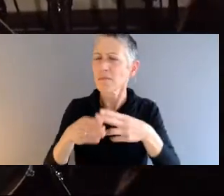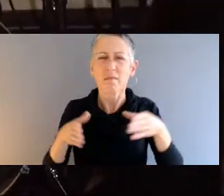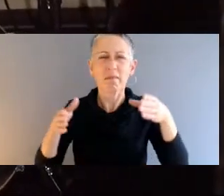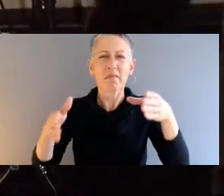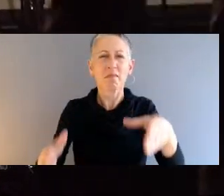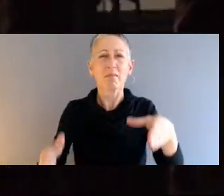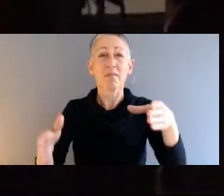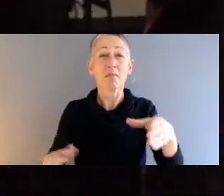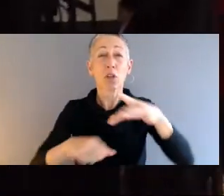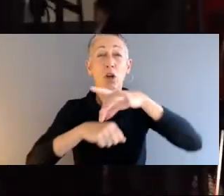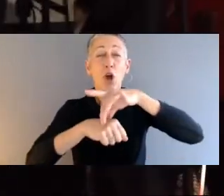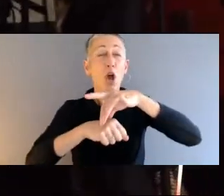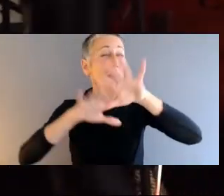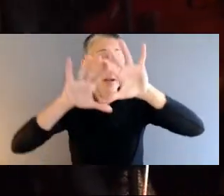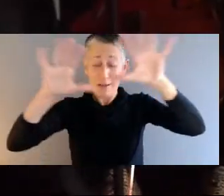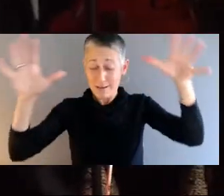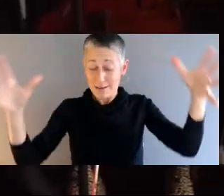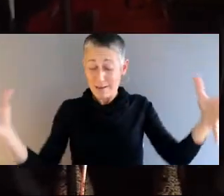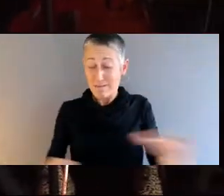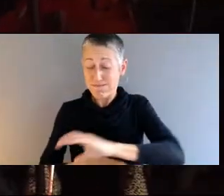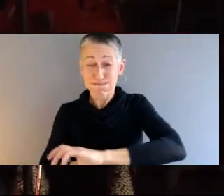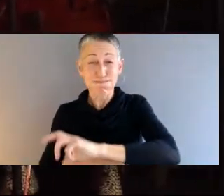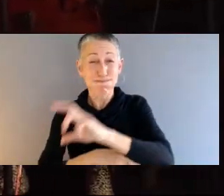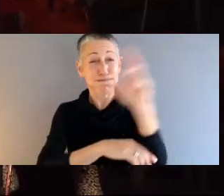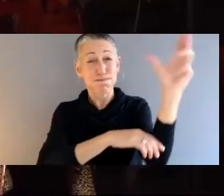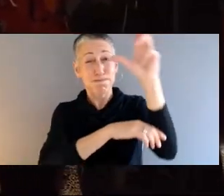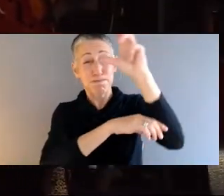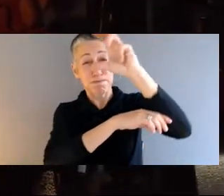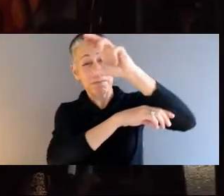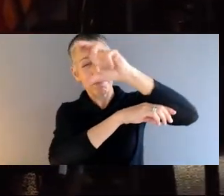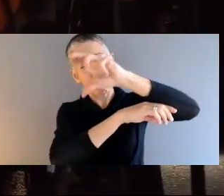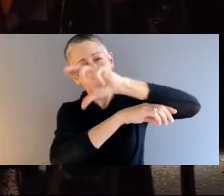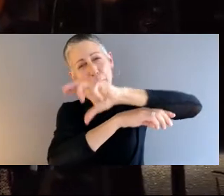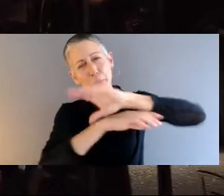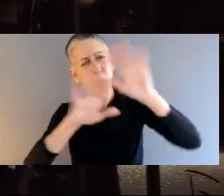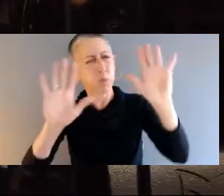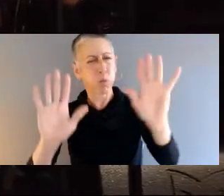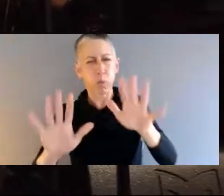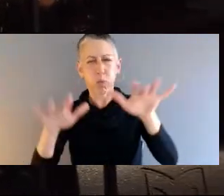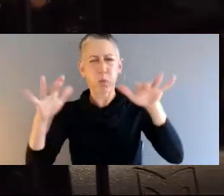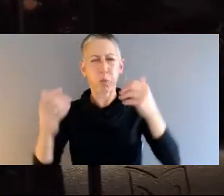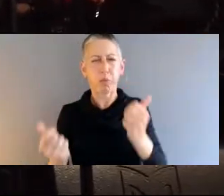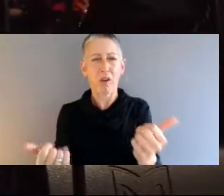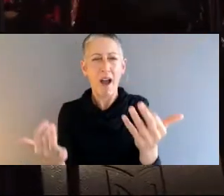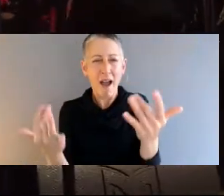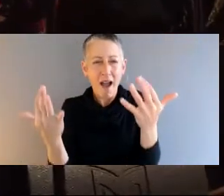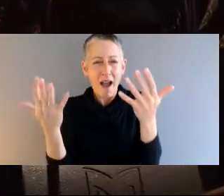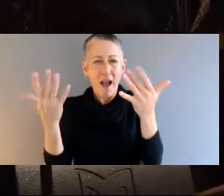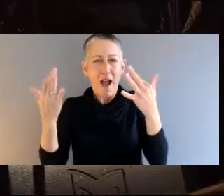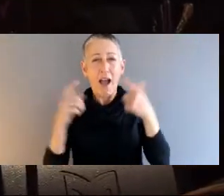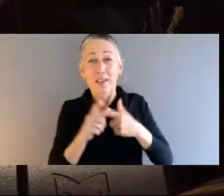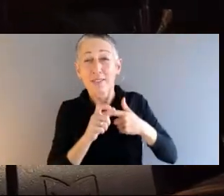sun. Now you can finally run, finally